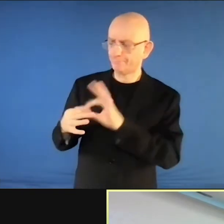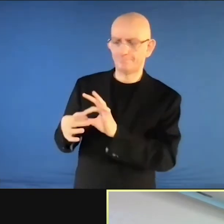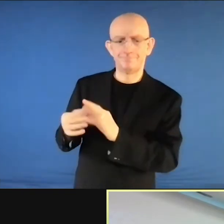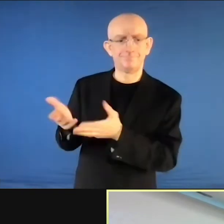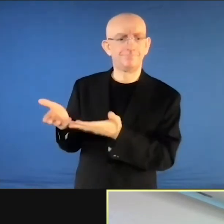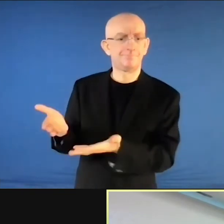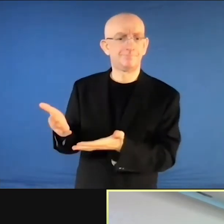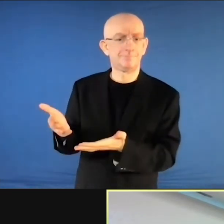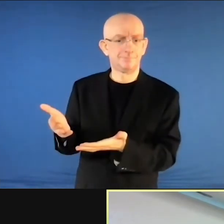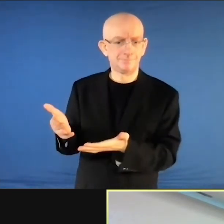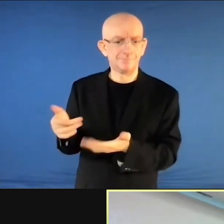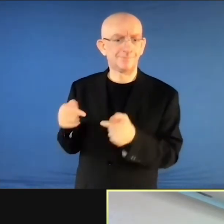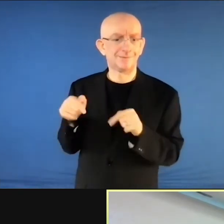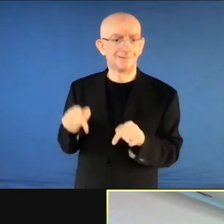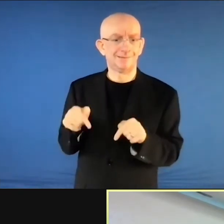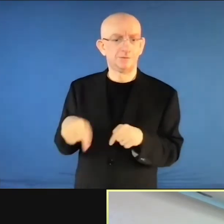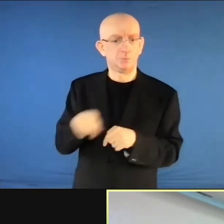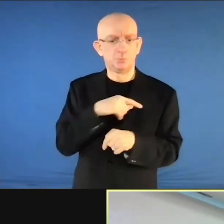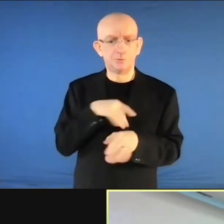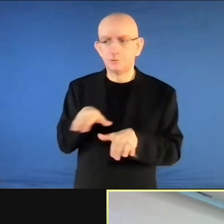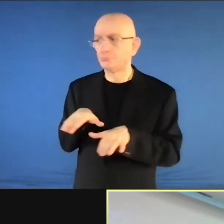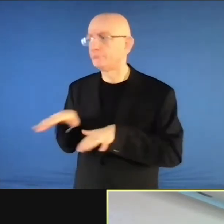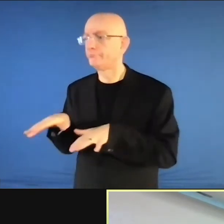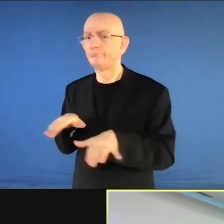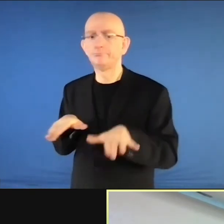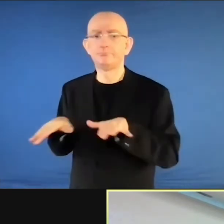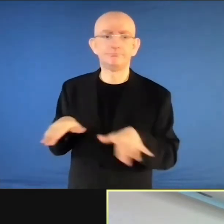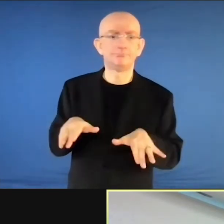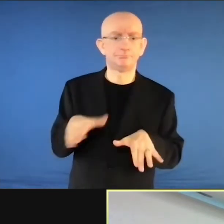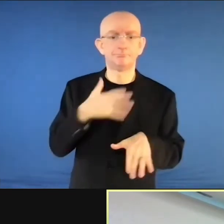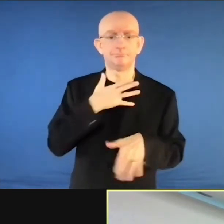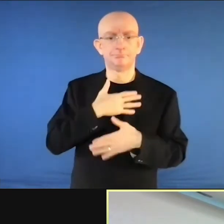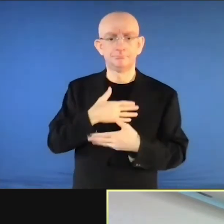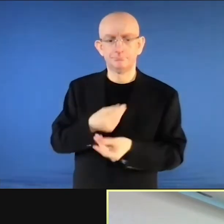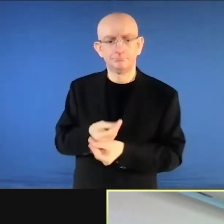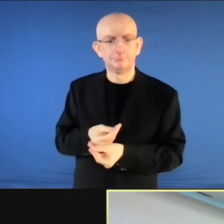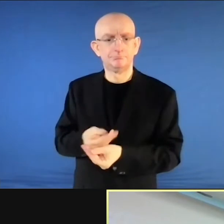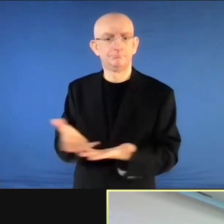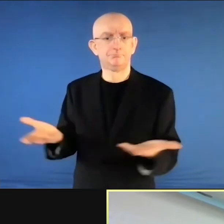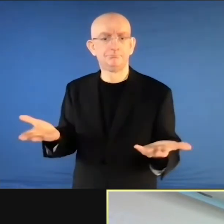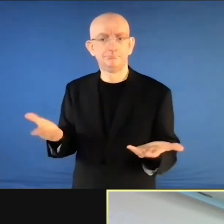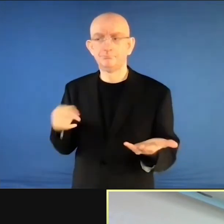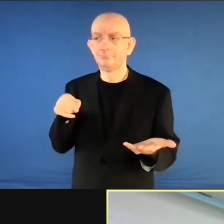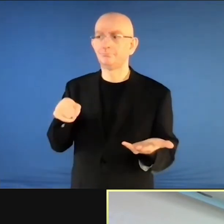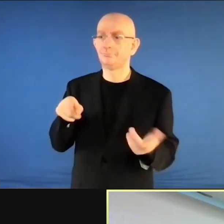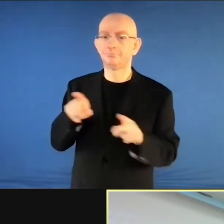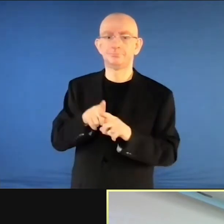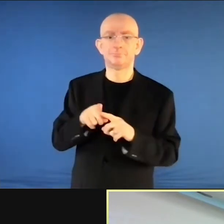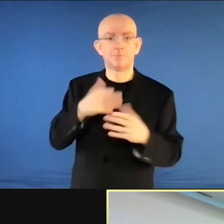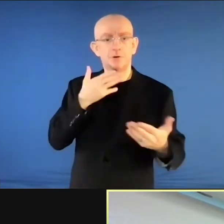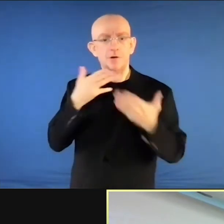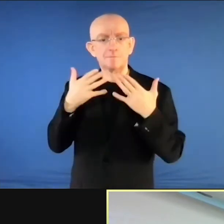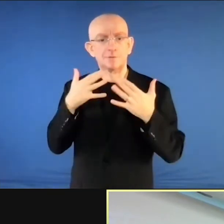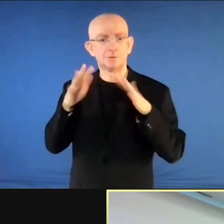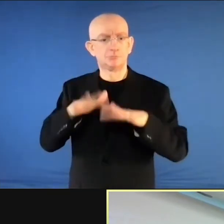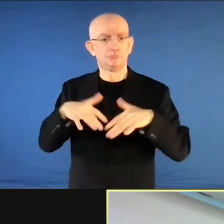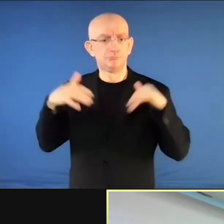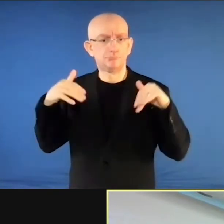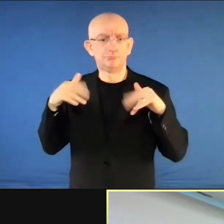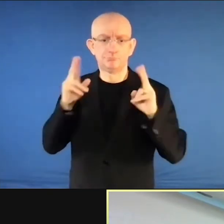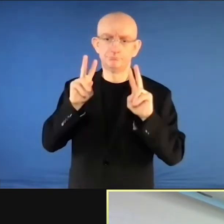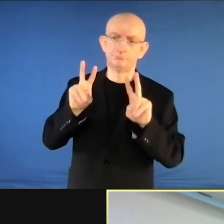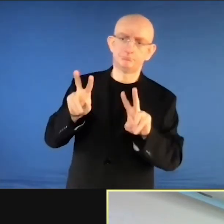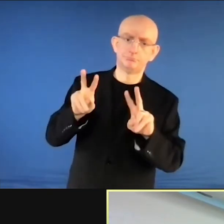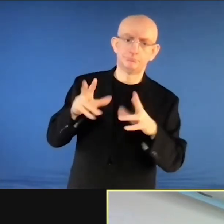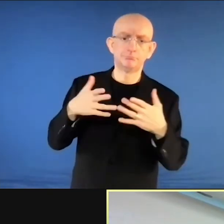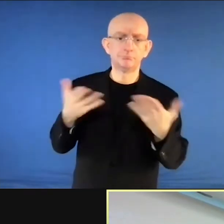results to a conference or to an audience, another thing which is very important is, as